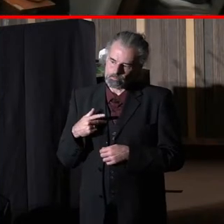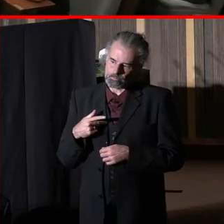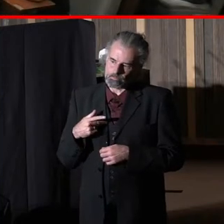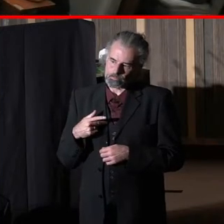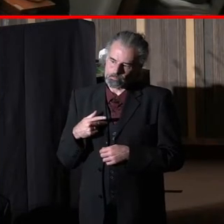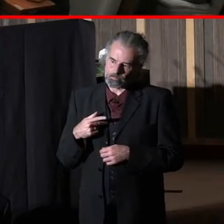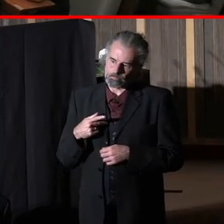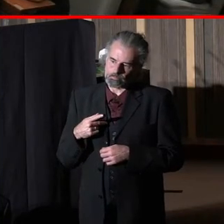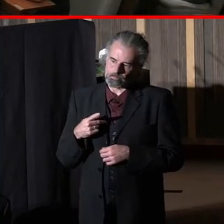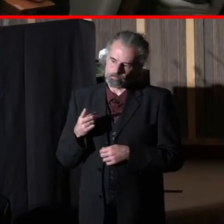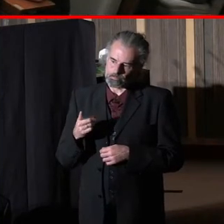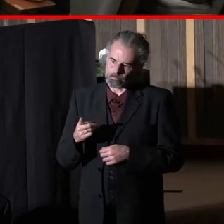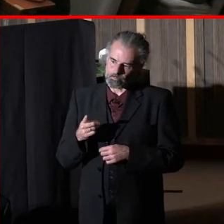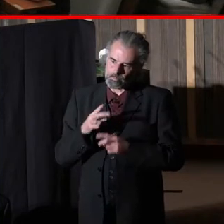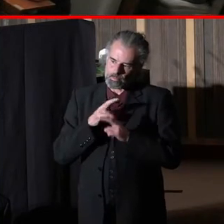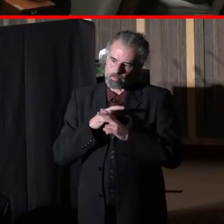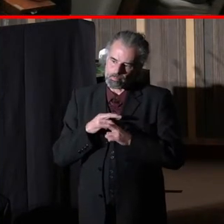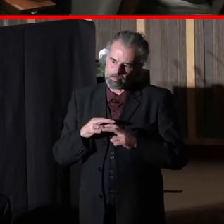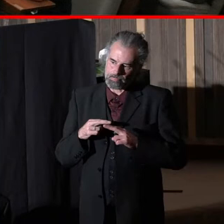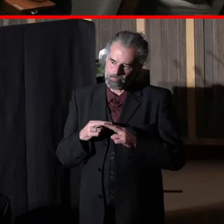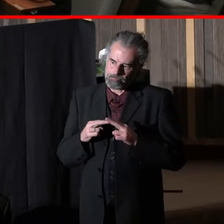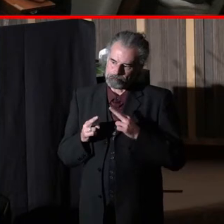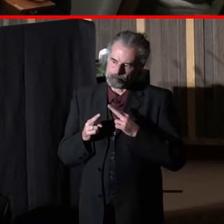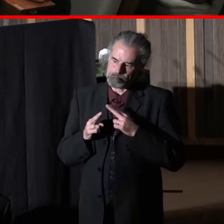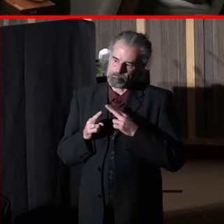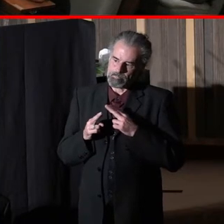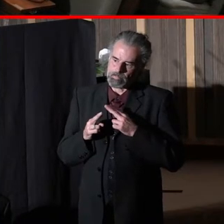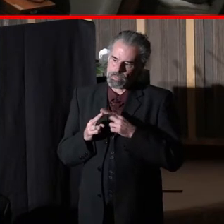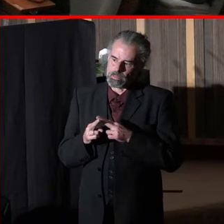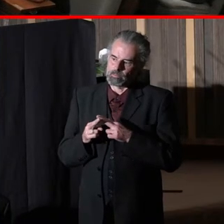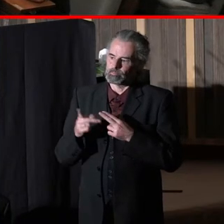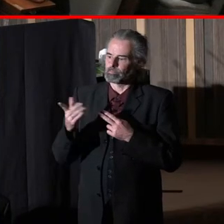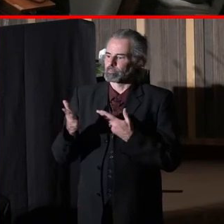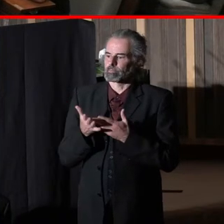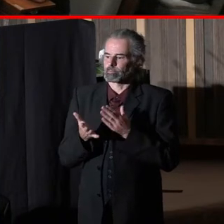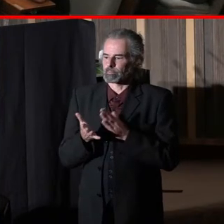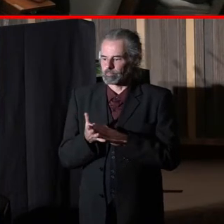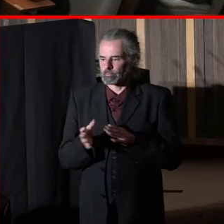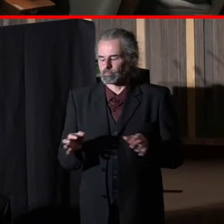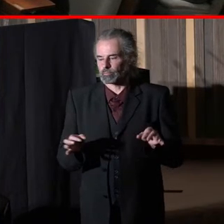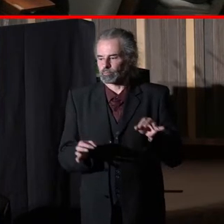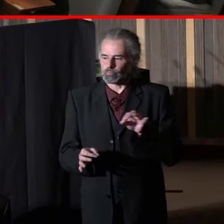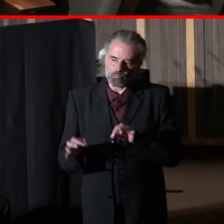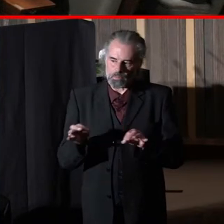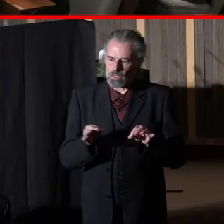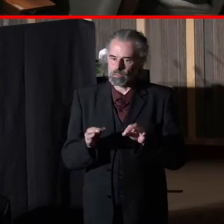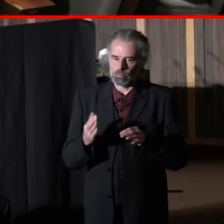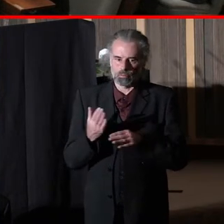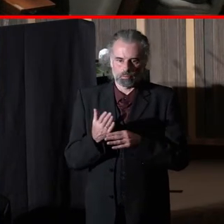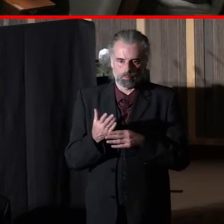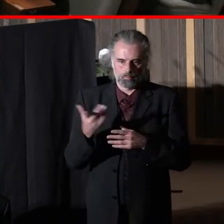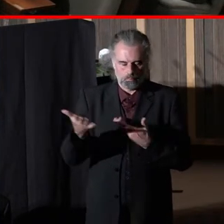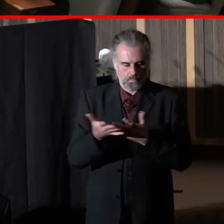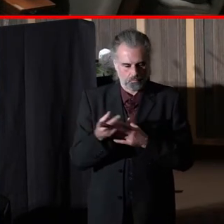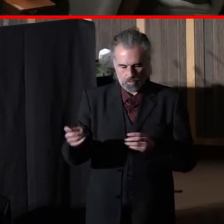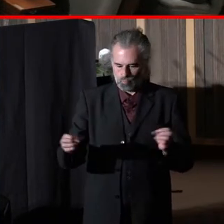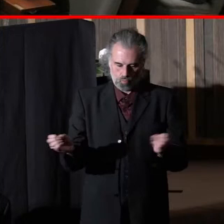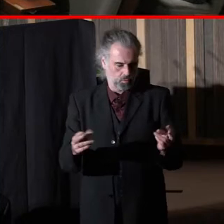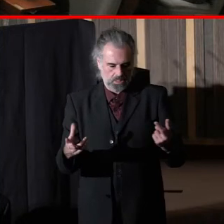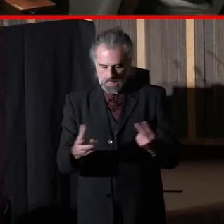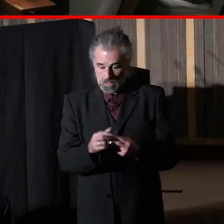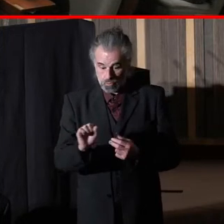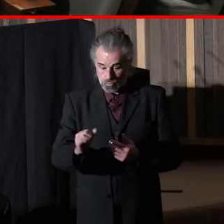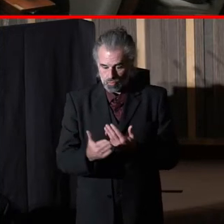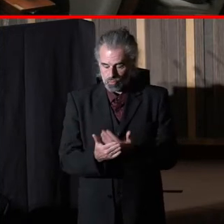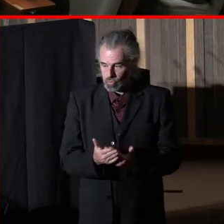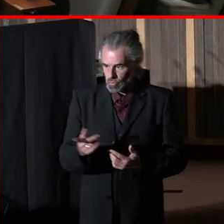I want to say research, but really look into how science works broadly before you could stitch this together? And did